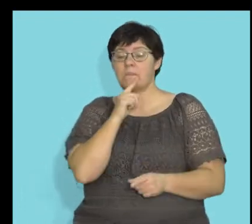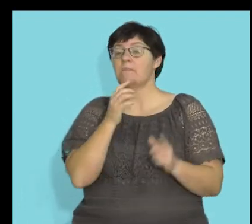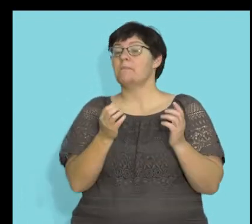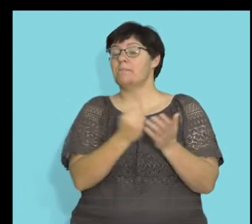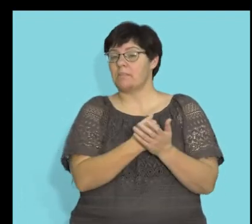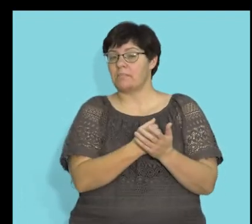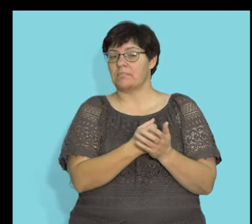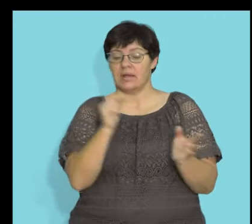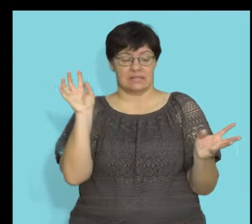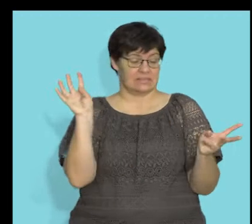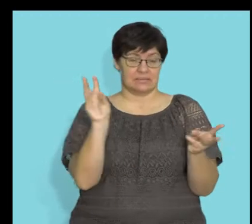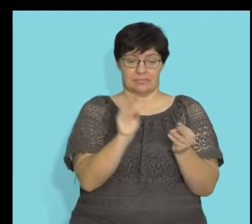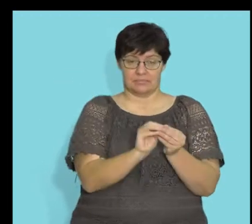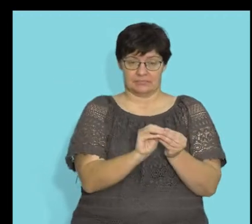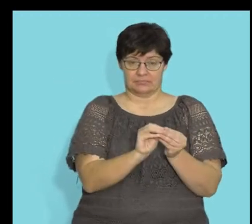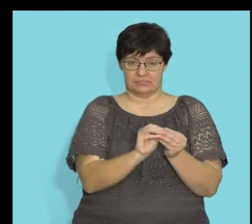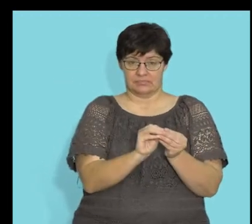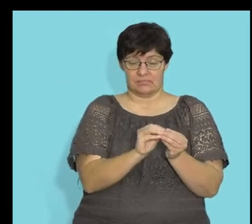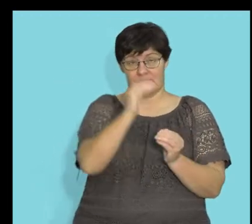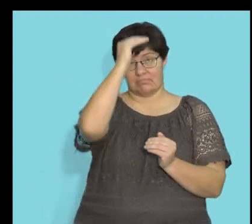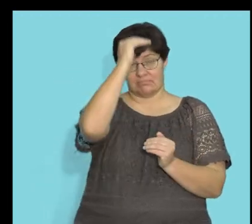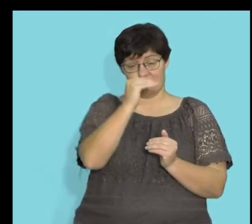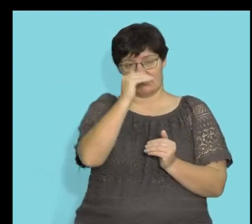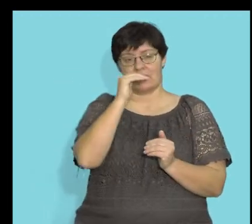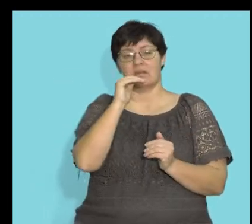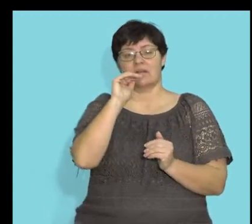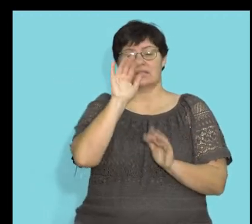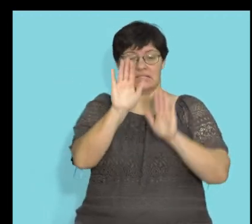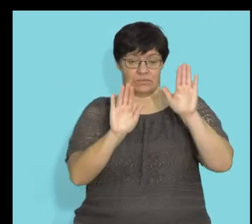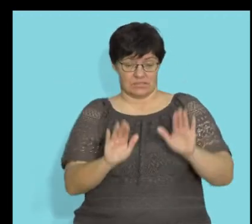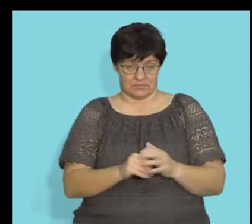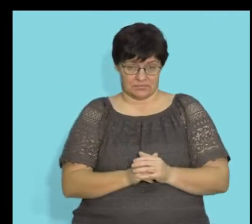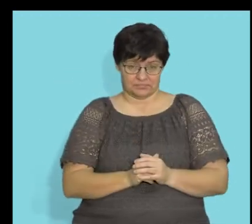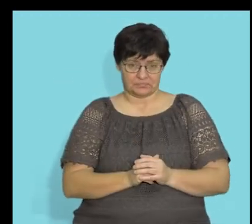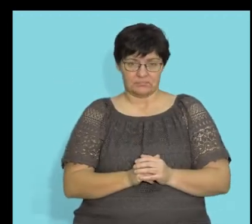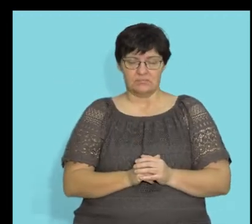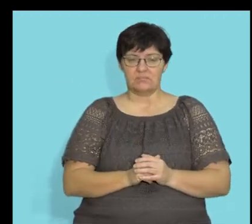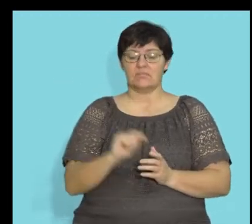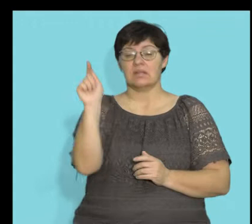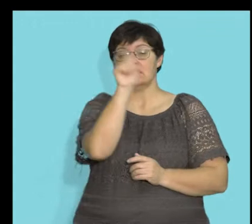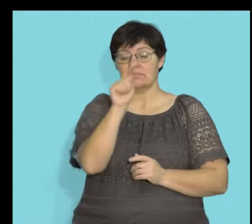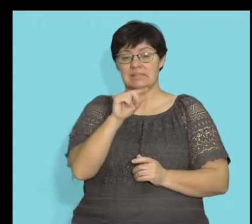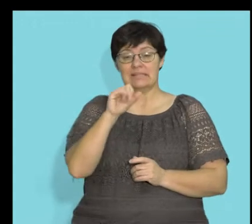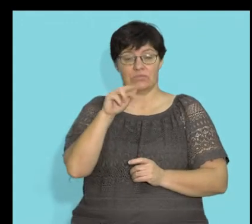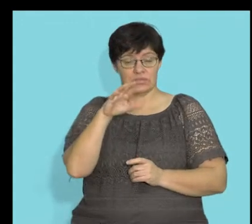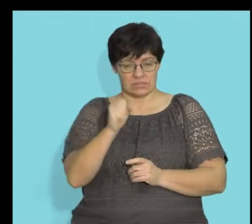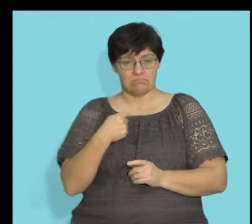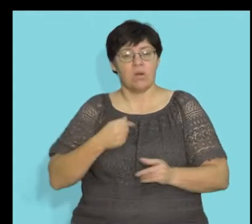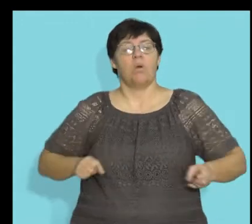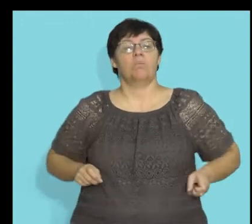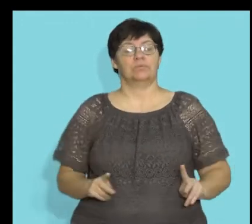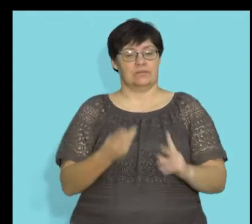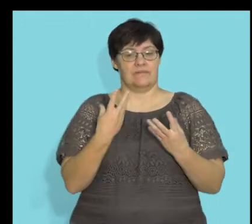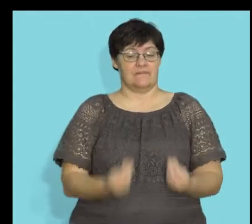to determine the sum of a sequence. The use of sigma in series gives us